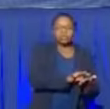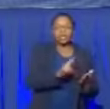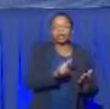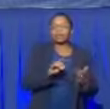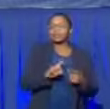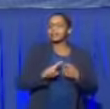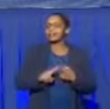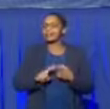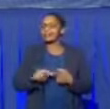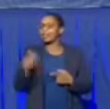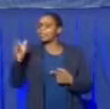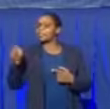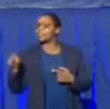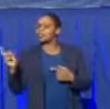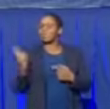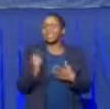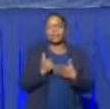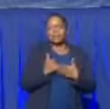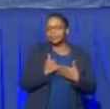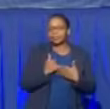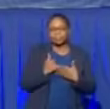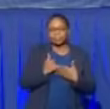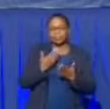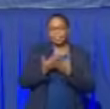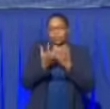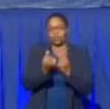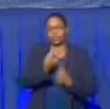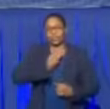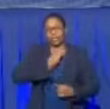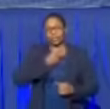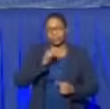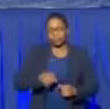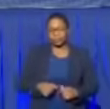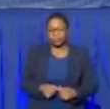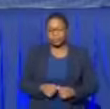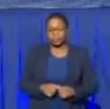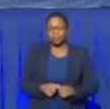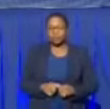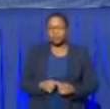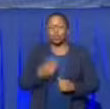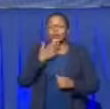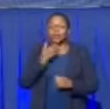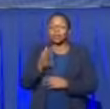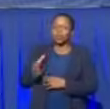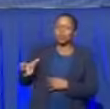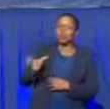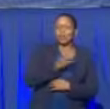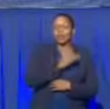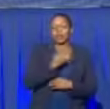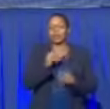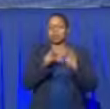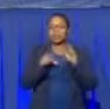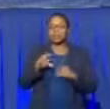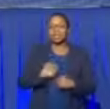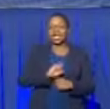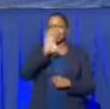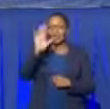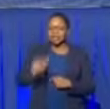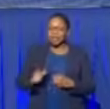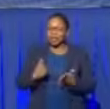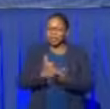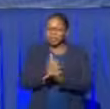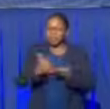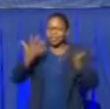companions for assistance. We call on all registered South Africans to, ahead of going